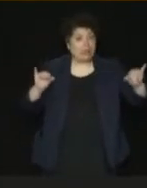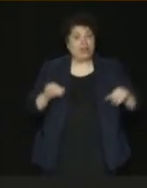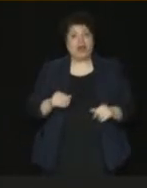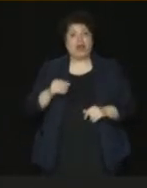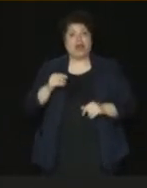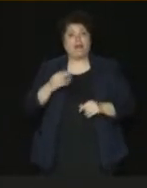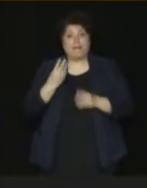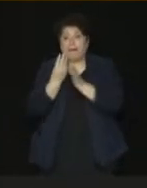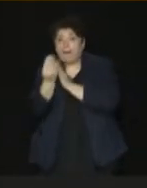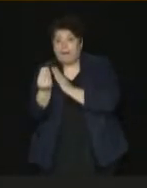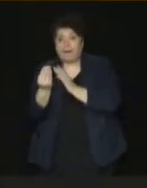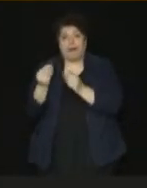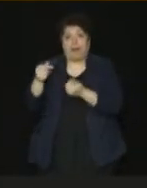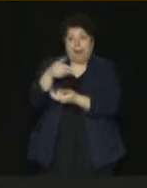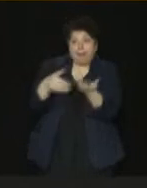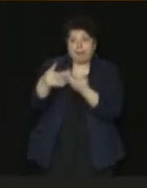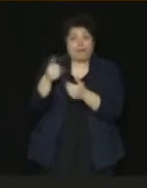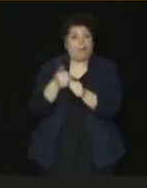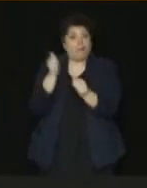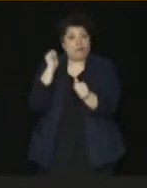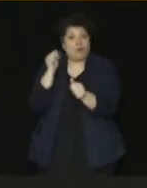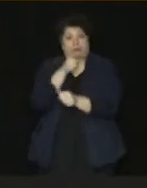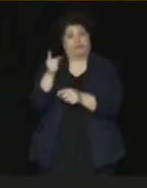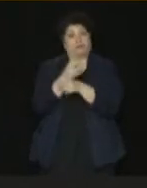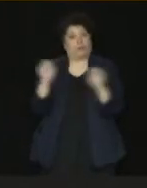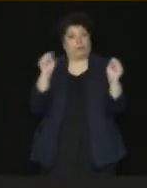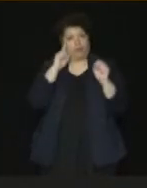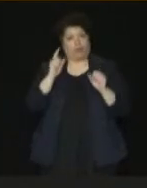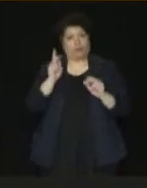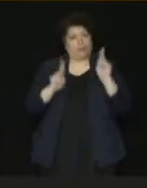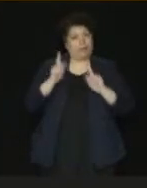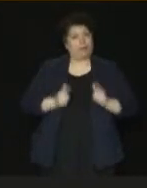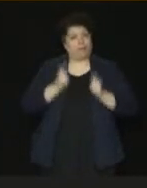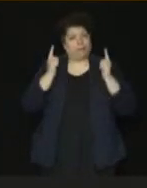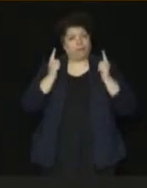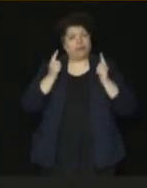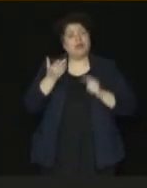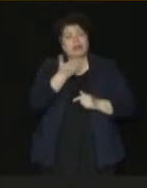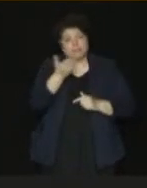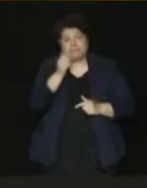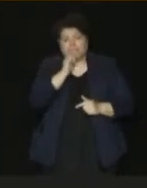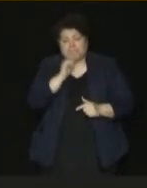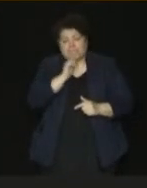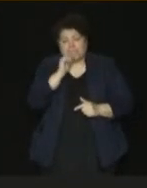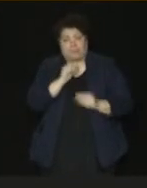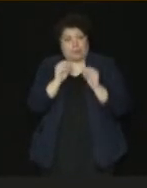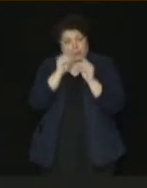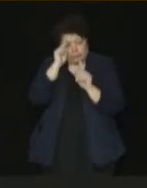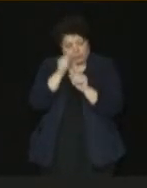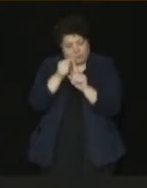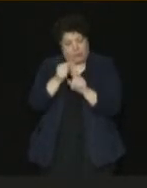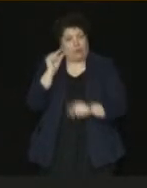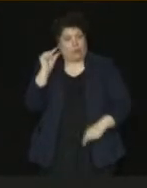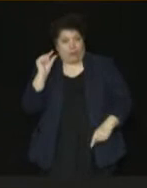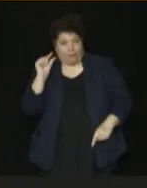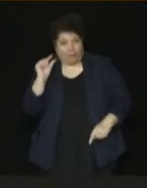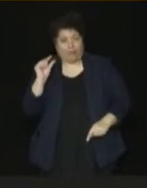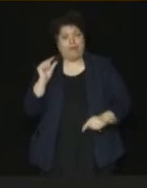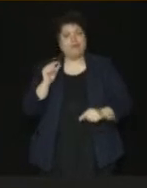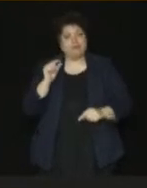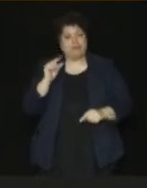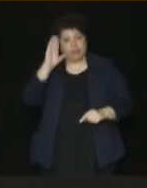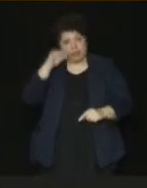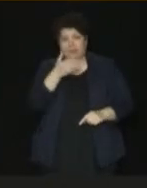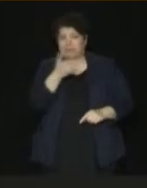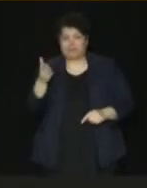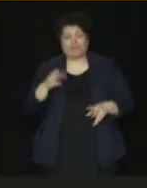helping to save lives. So keep it up. We have to stay strong a little longer, but I know we're all up